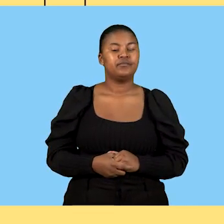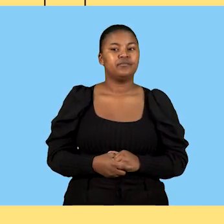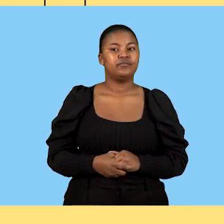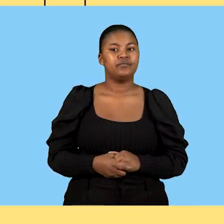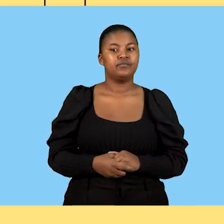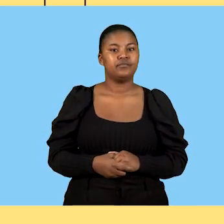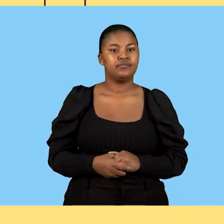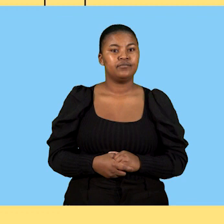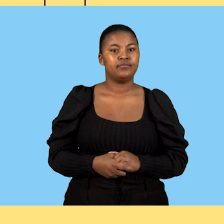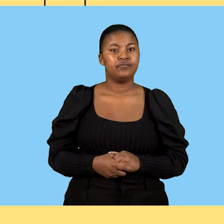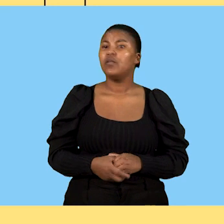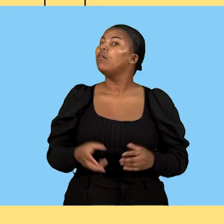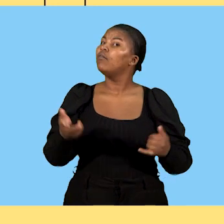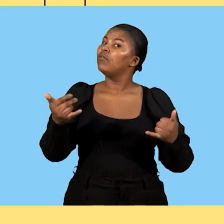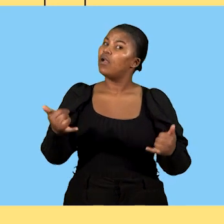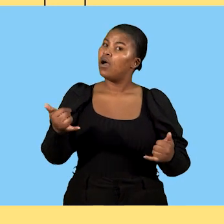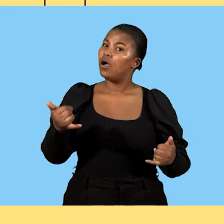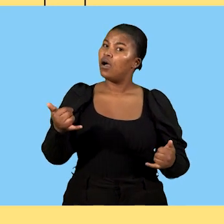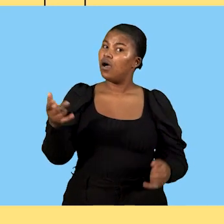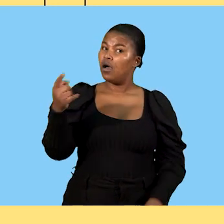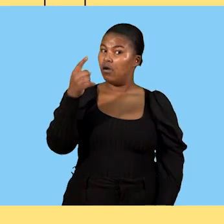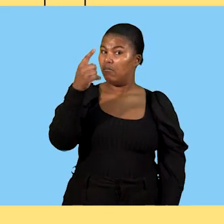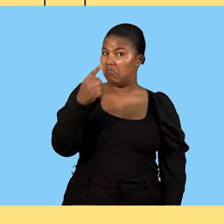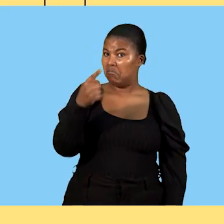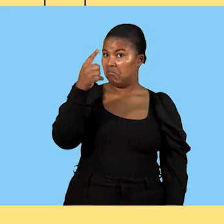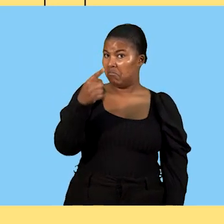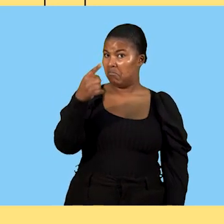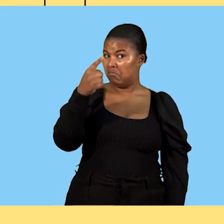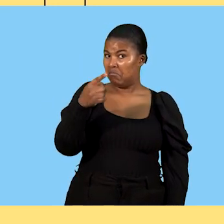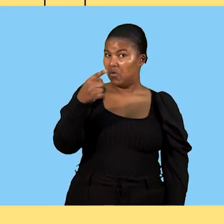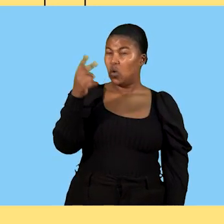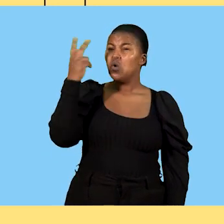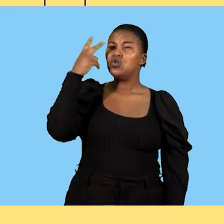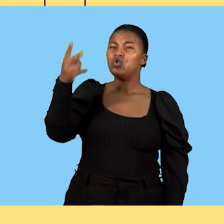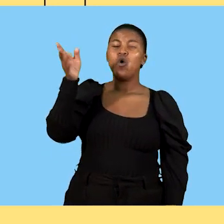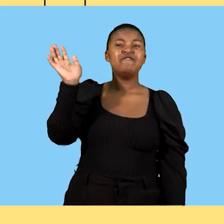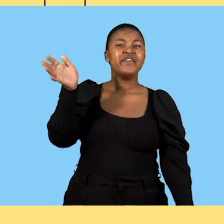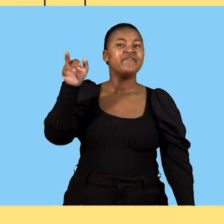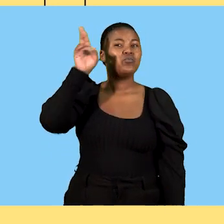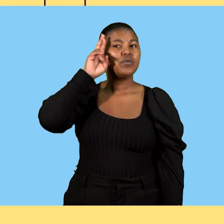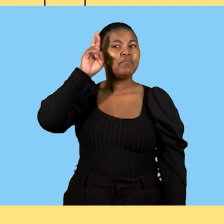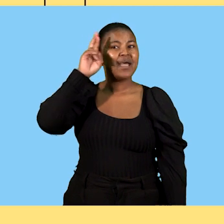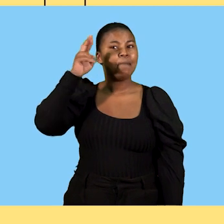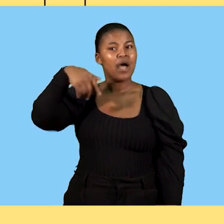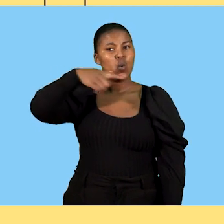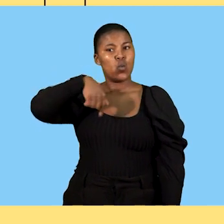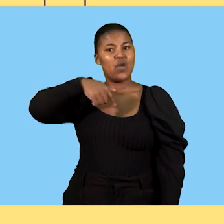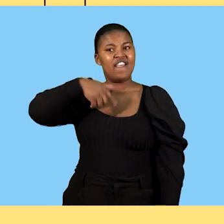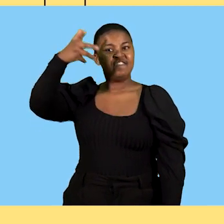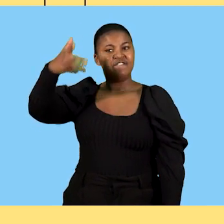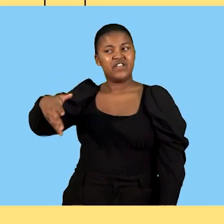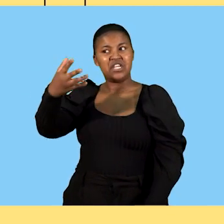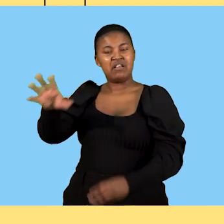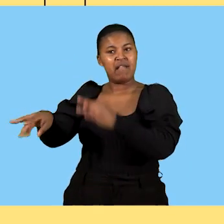I would therefore now bring these amounts. Bank, remember, we credited debtors control with